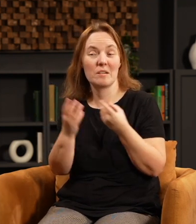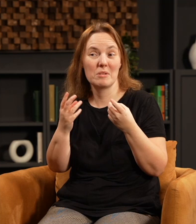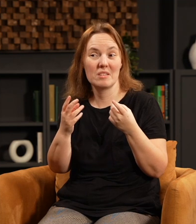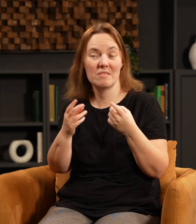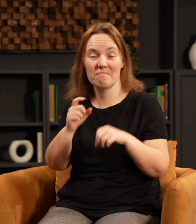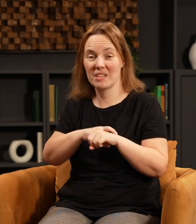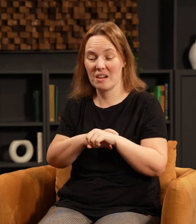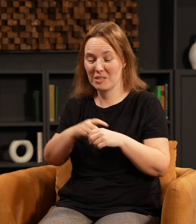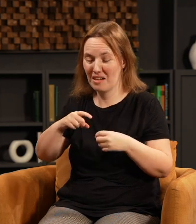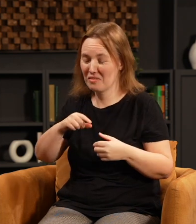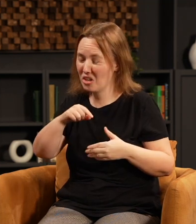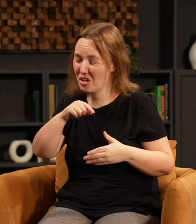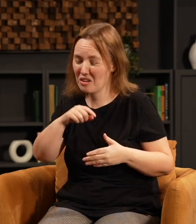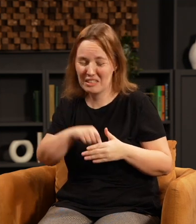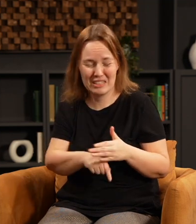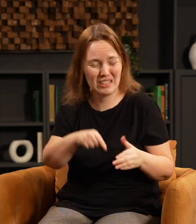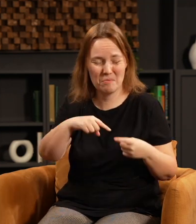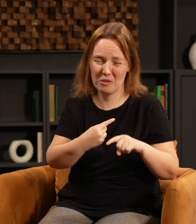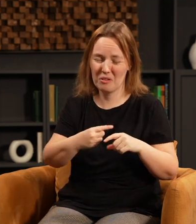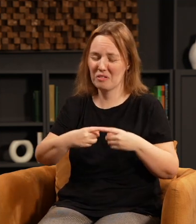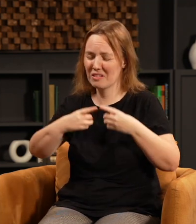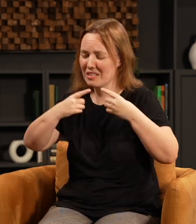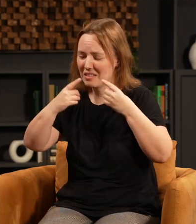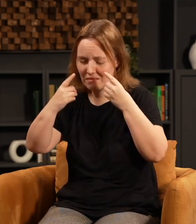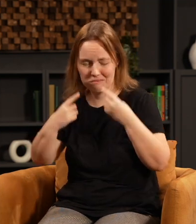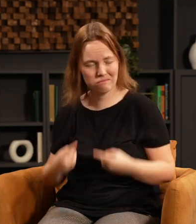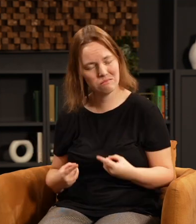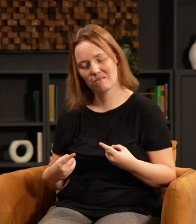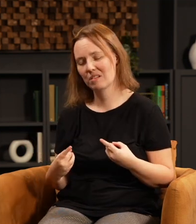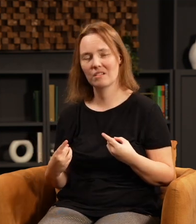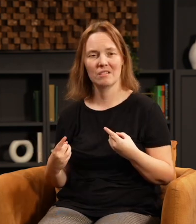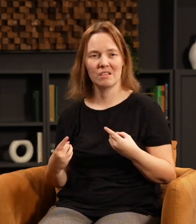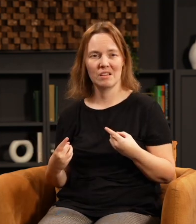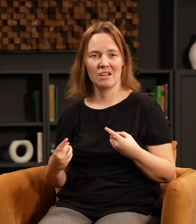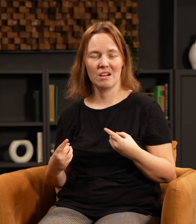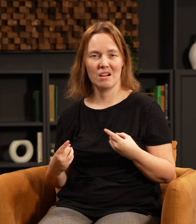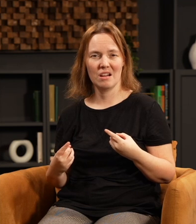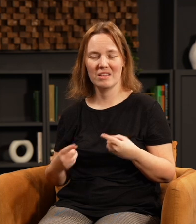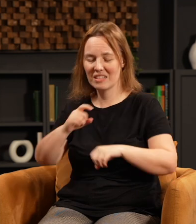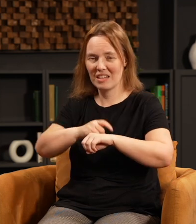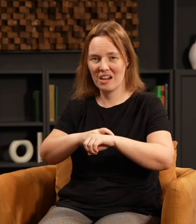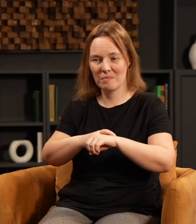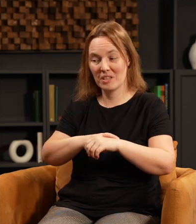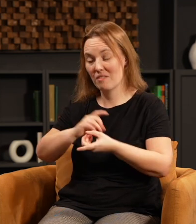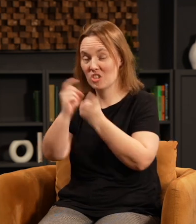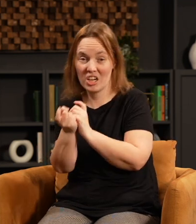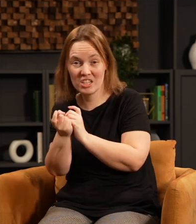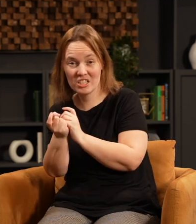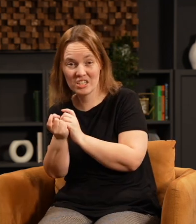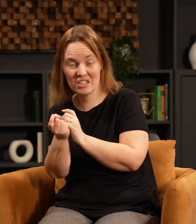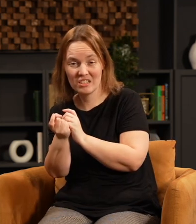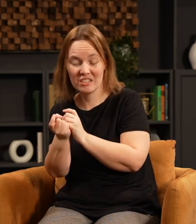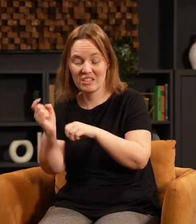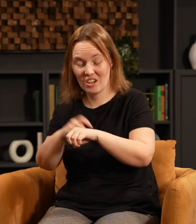of deep hurt, times of deep disappointment. You can imagine different things when trauma hits us. Also times of transition, when we're